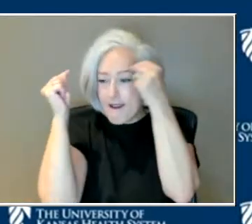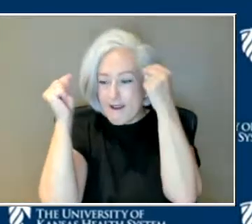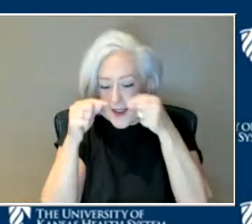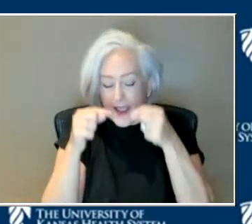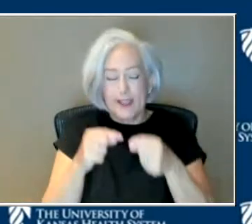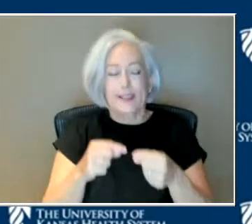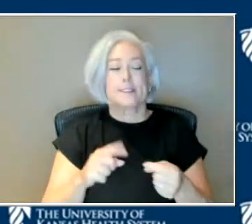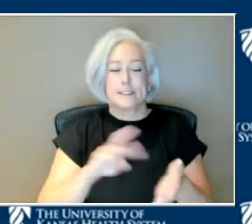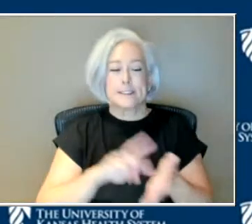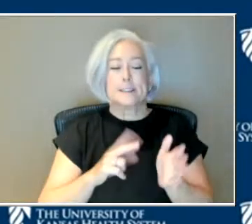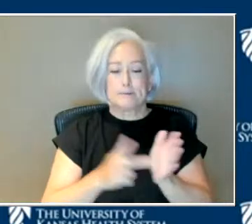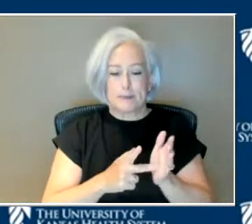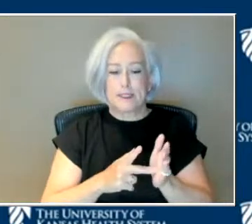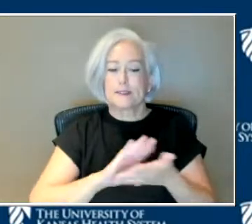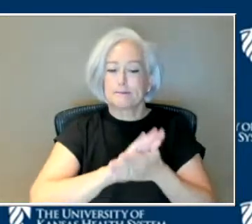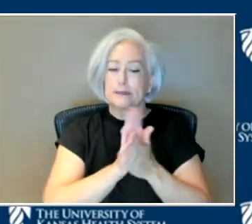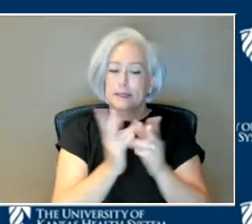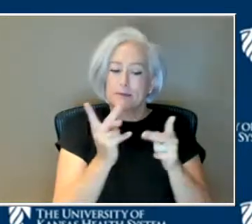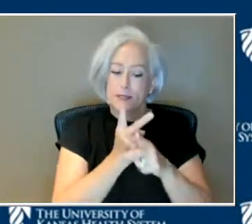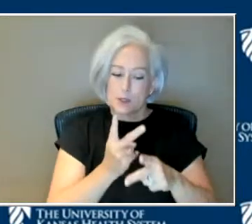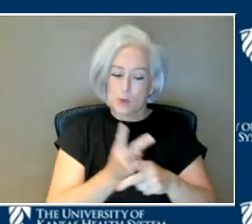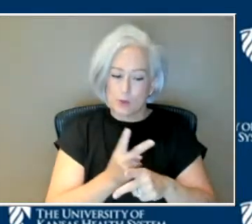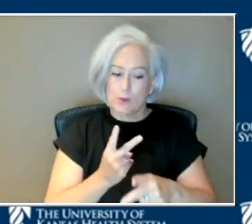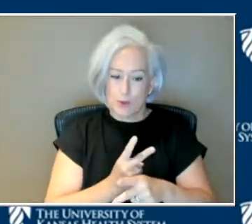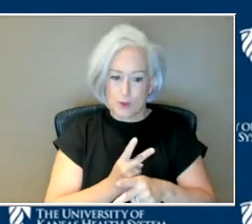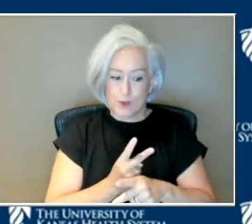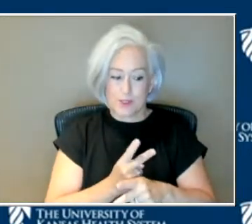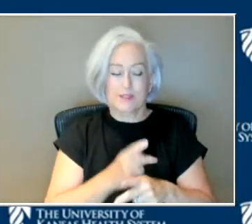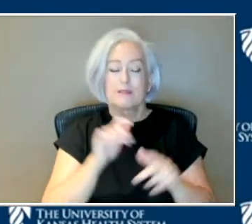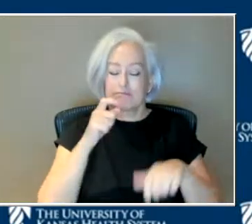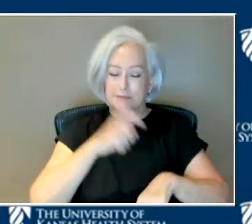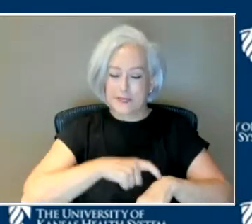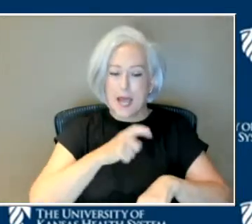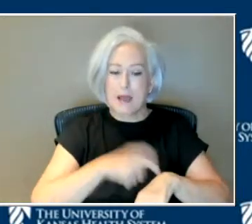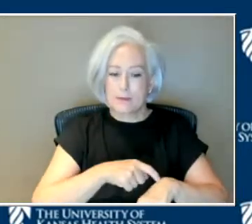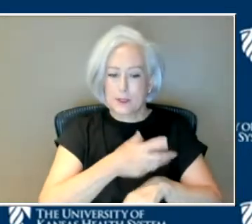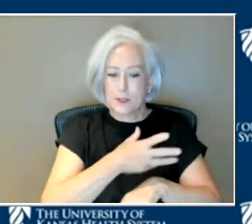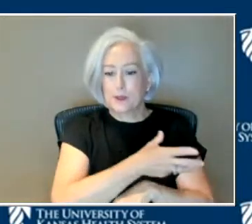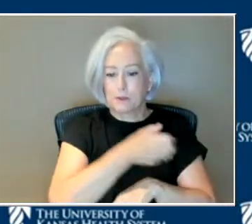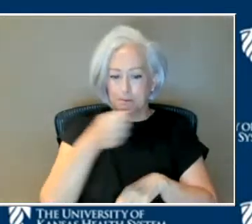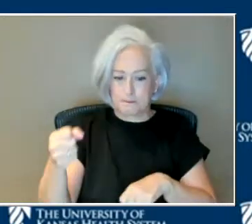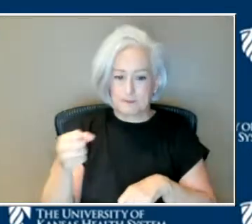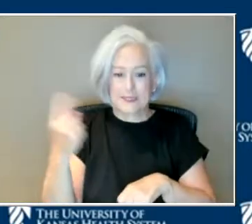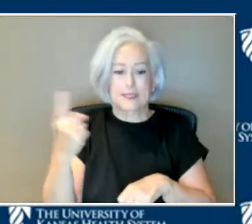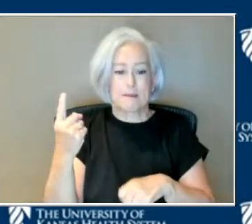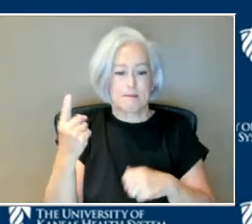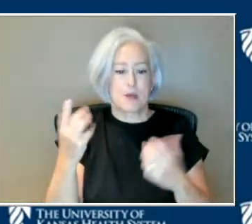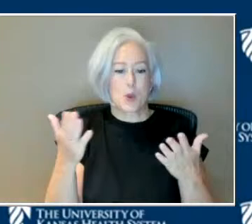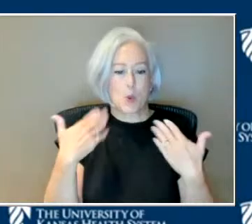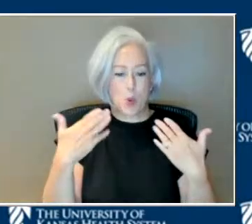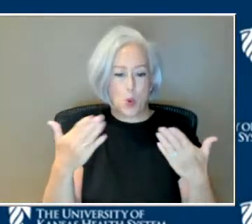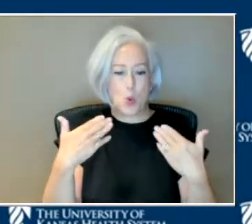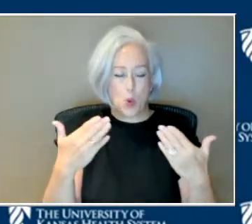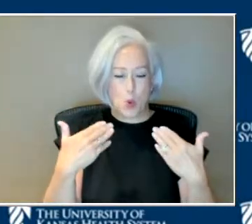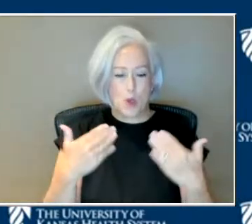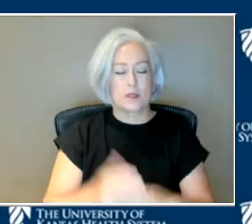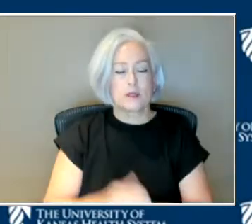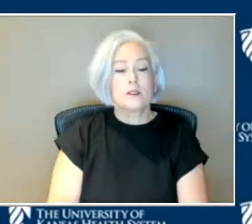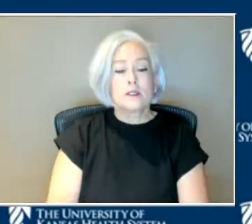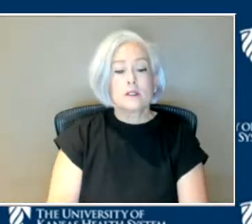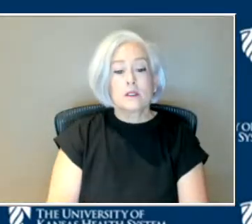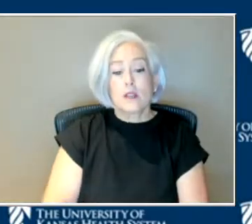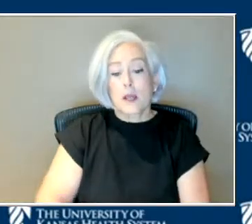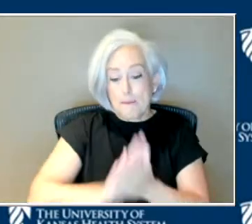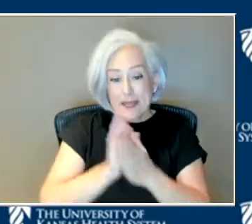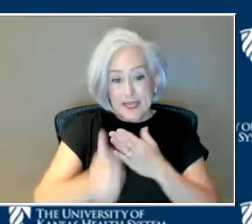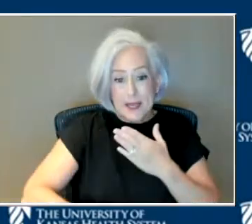along in that heat exhaustion pathway and time to get them in. When it gets really dangerous is when we actually